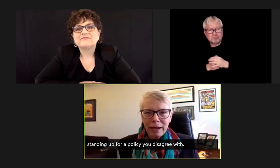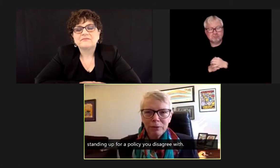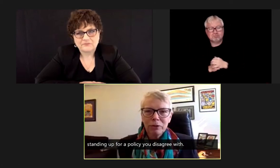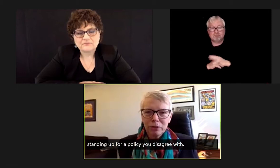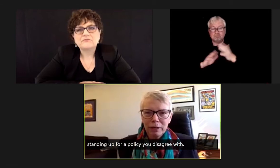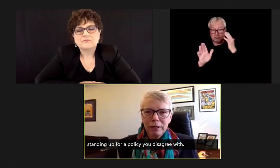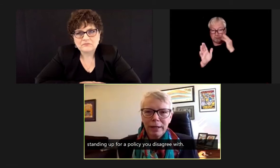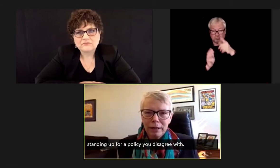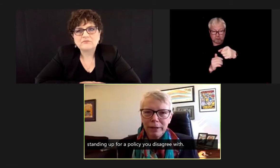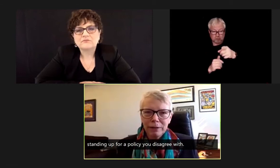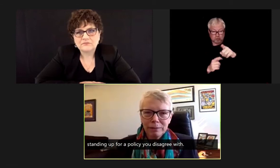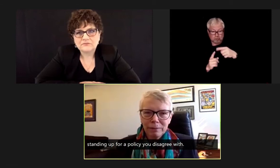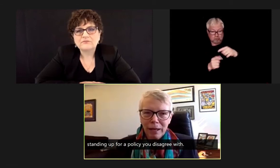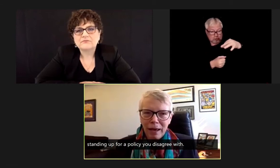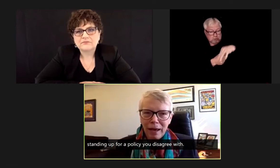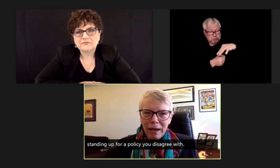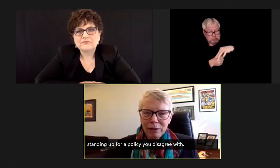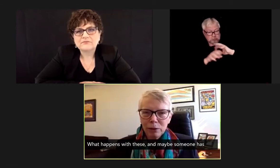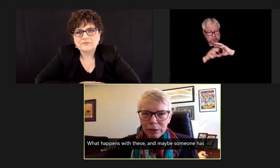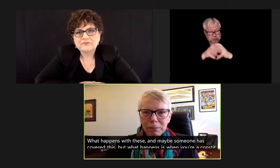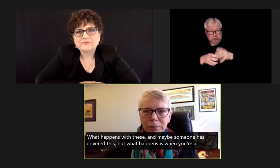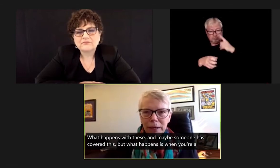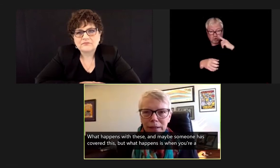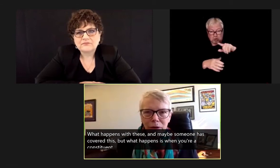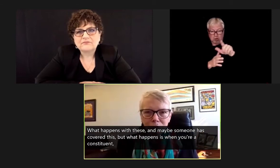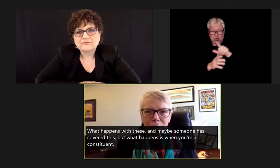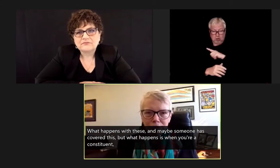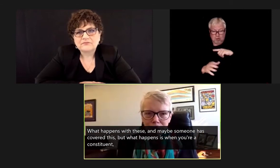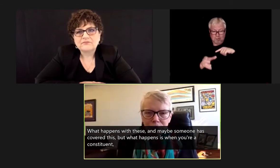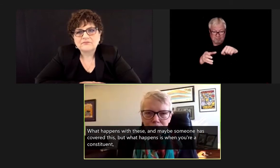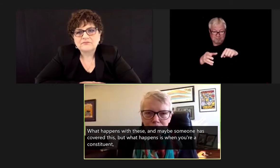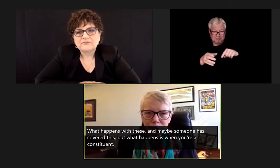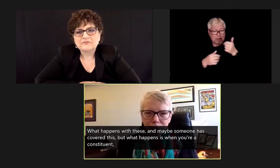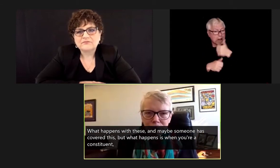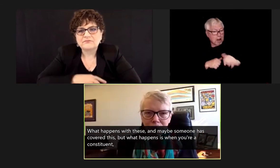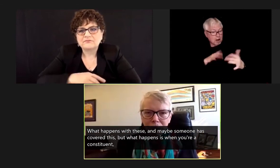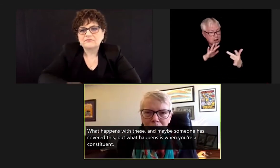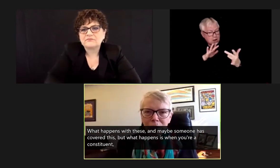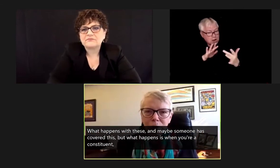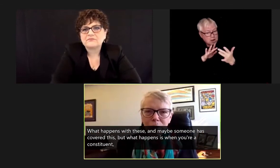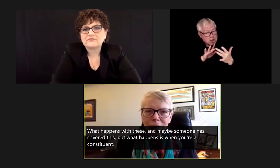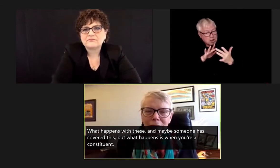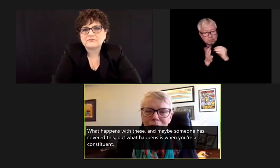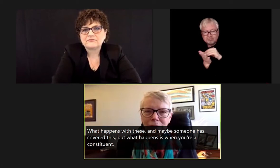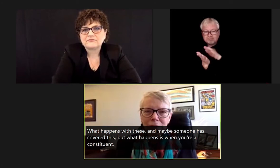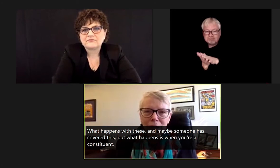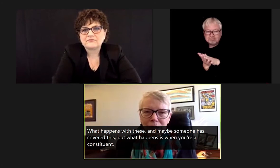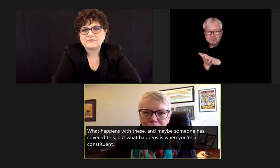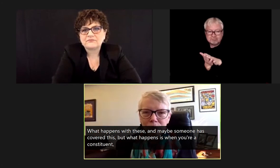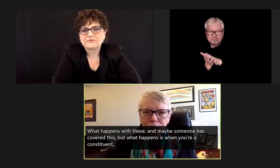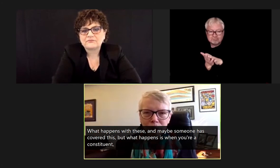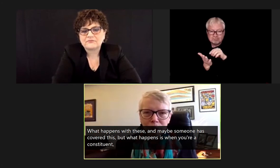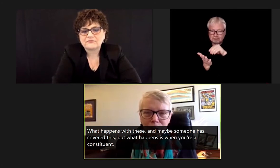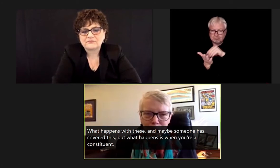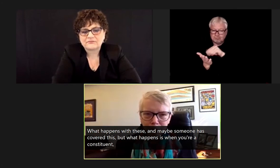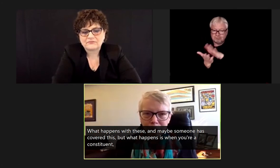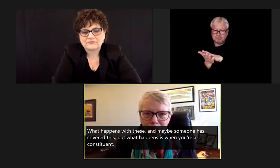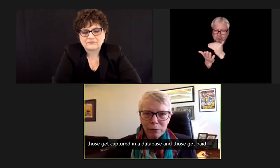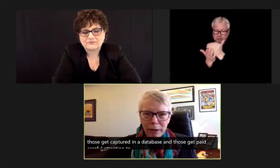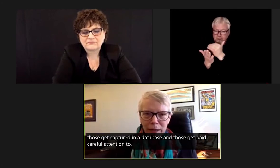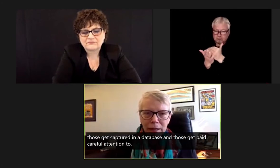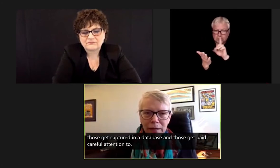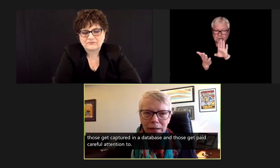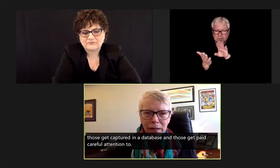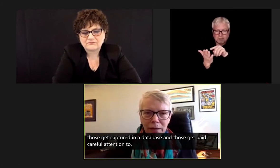get captured in a database and those get paid careful attention to. So even if you get a form